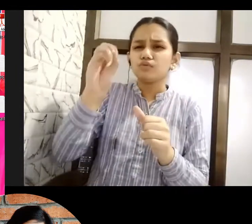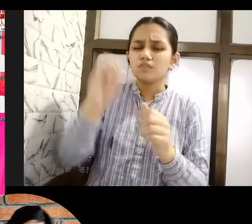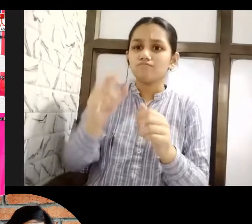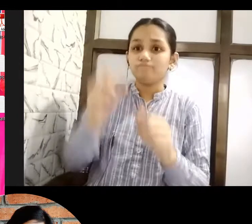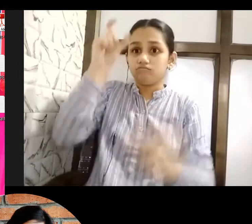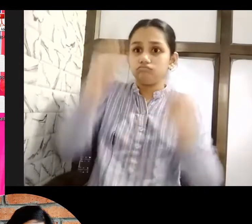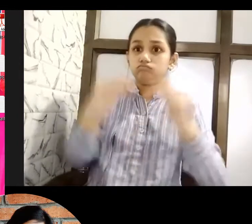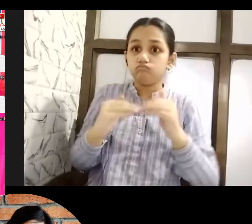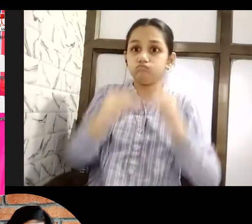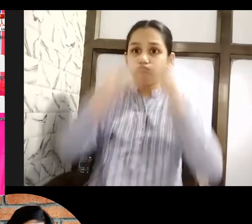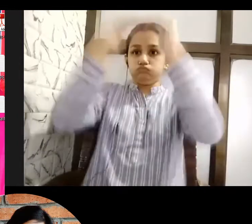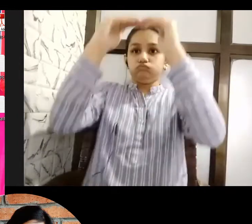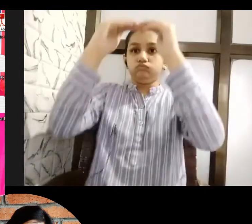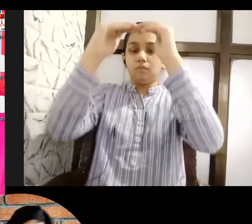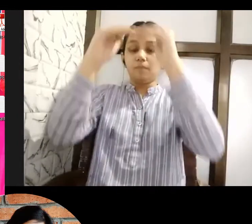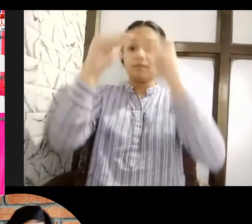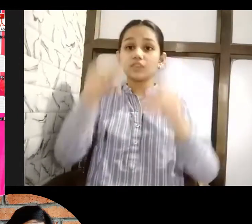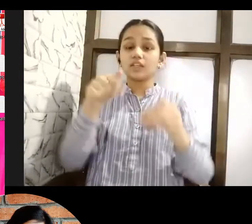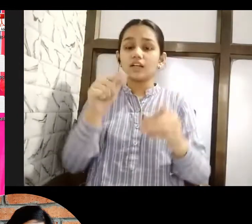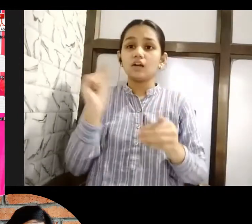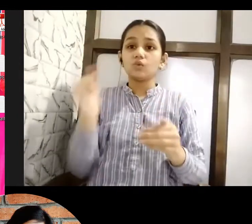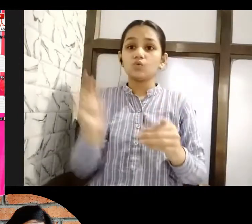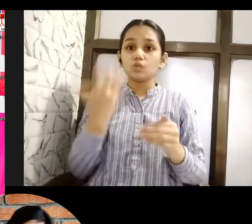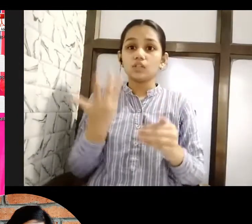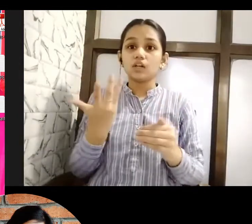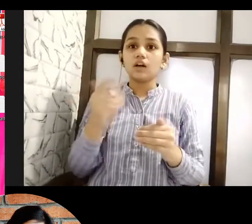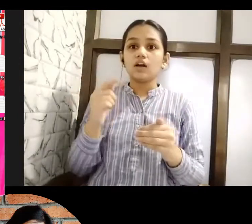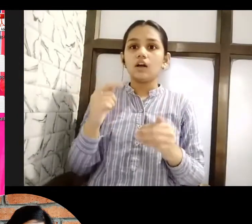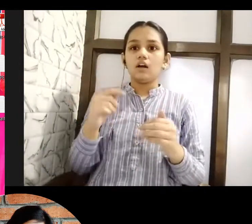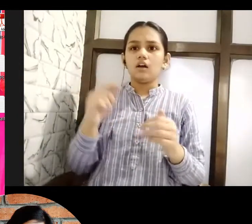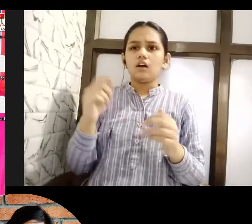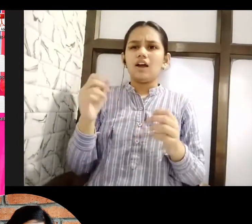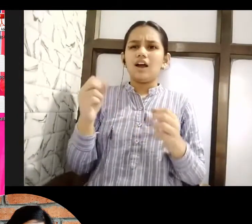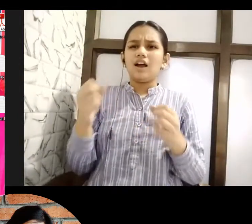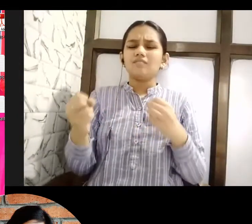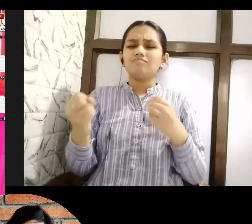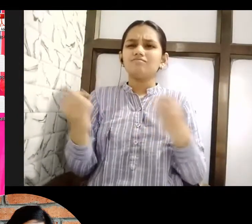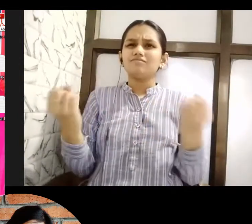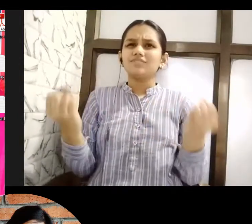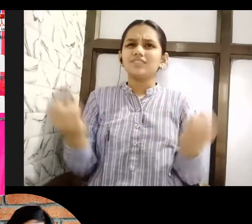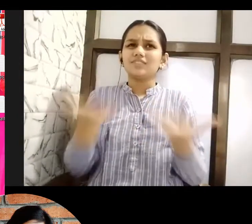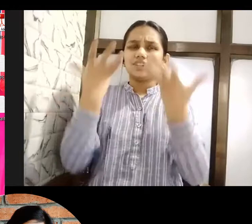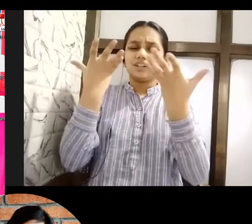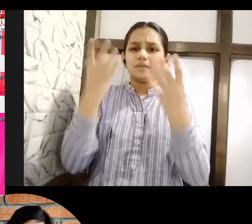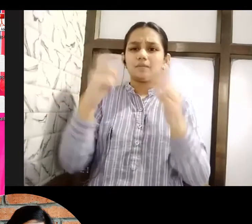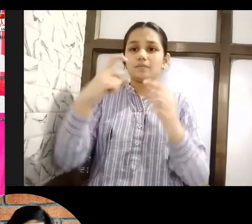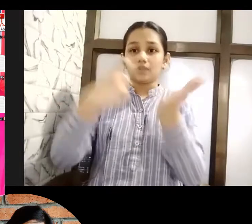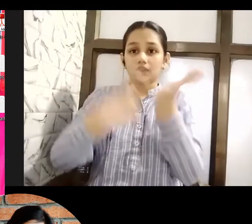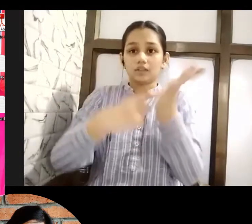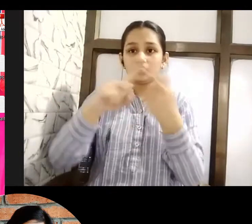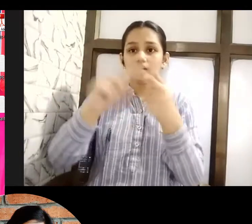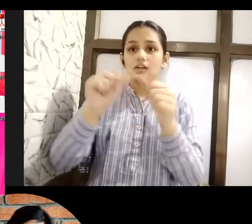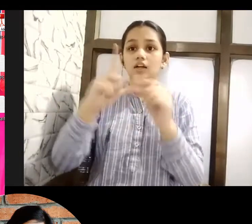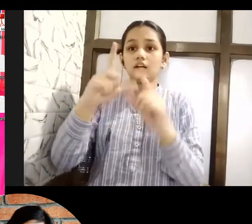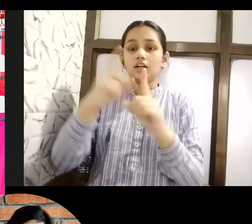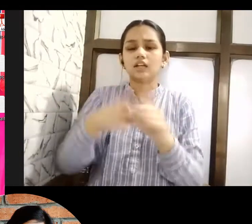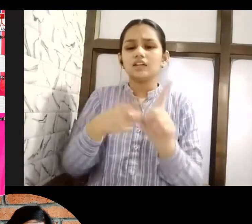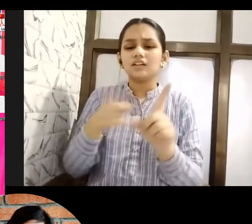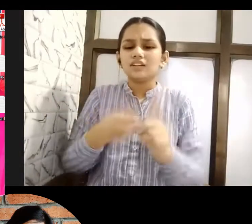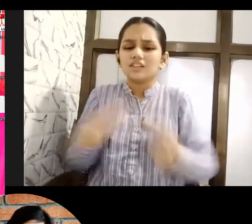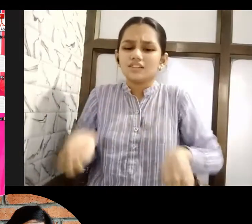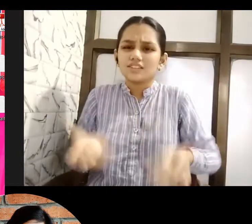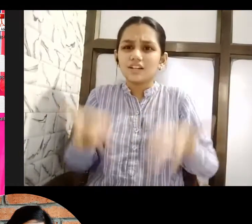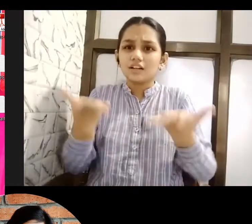this ready to use designs for us. And what will we do? We will pick up this